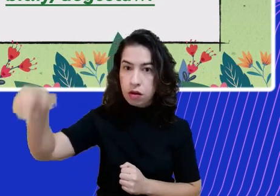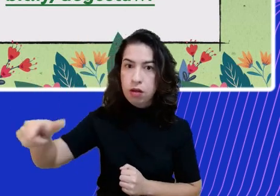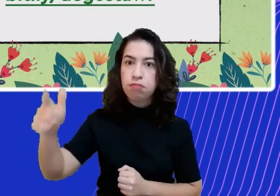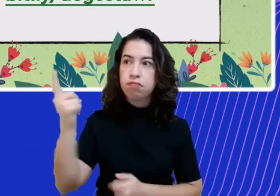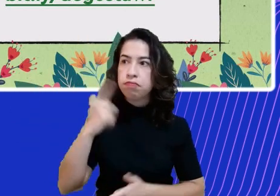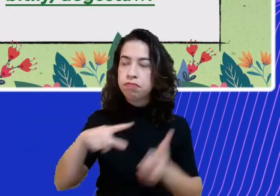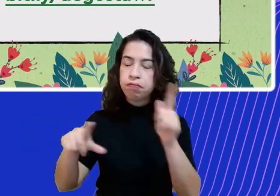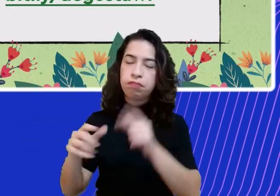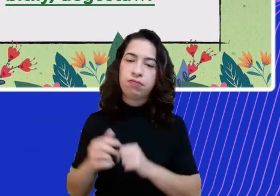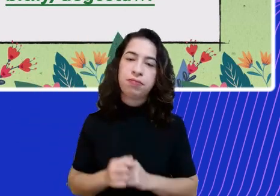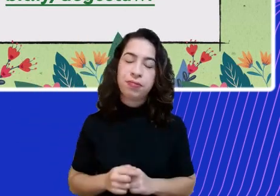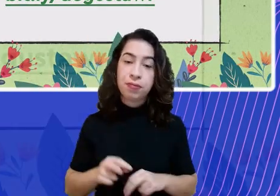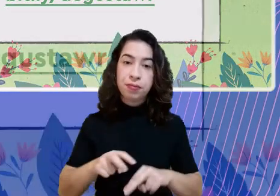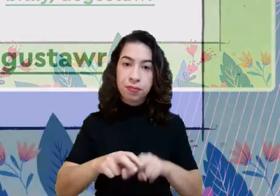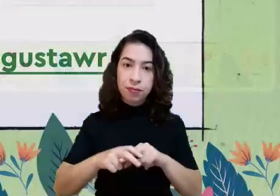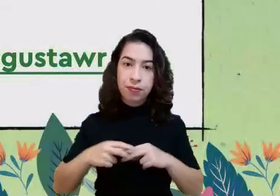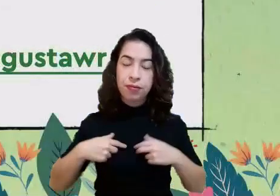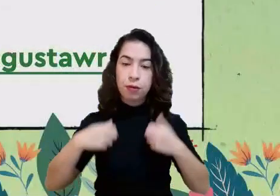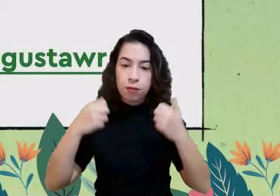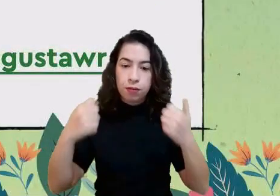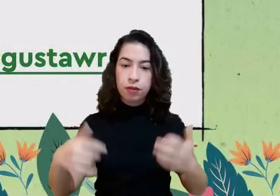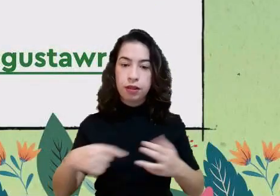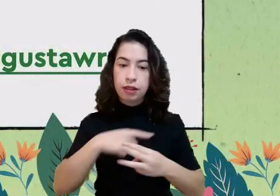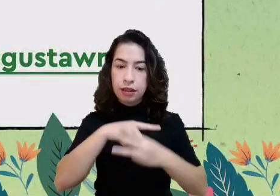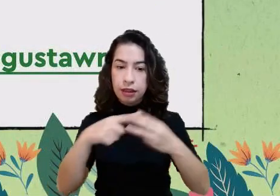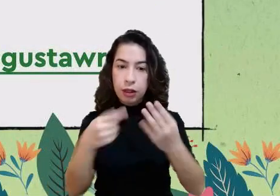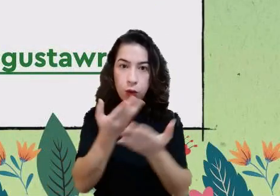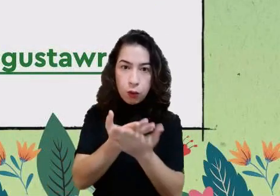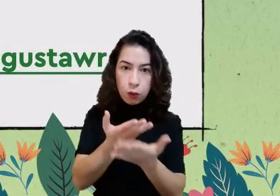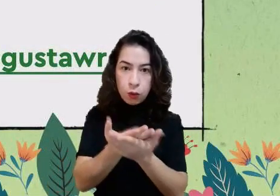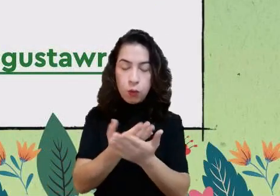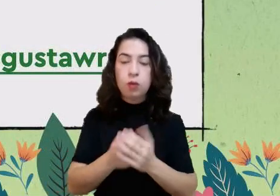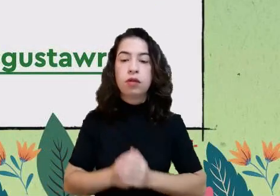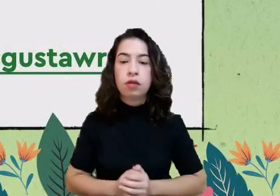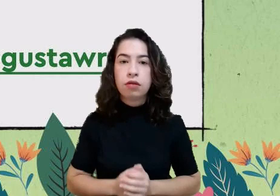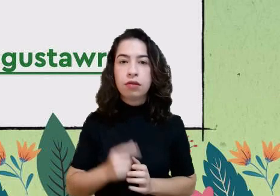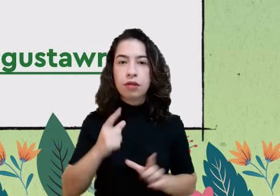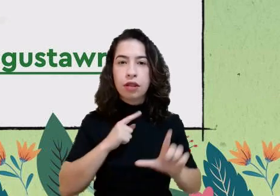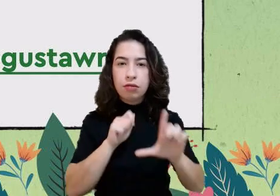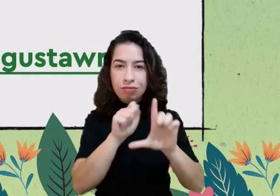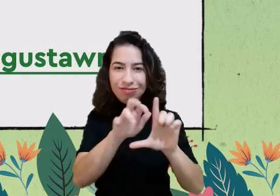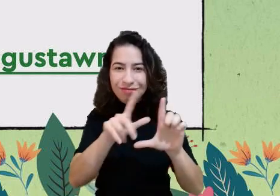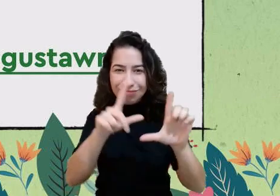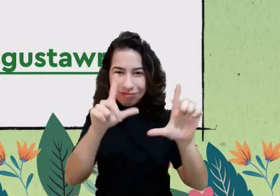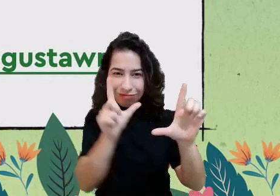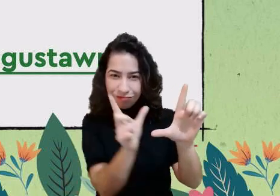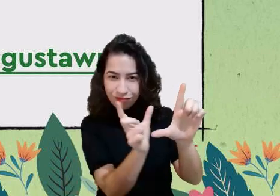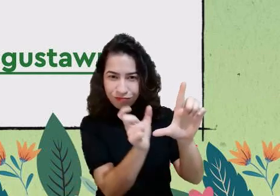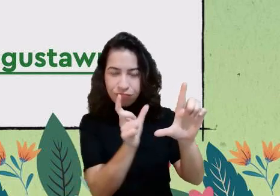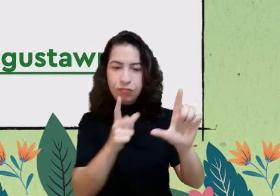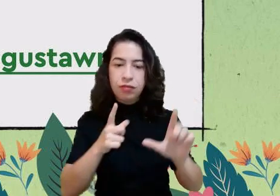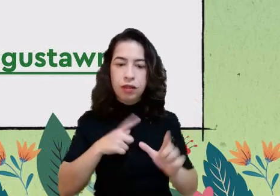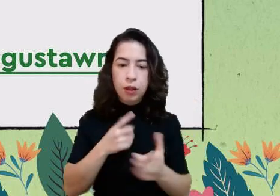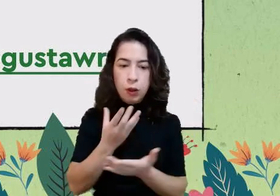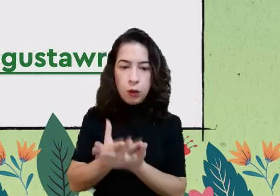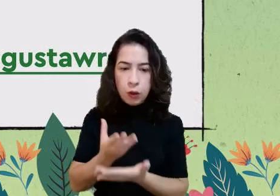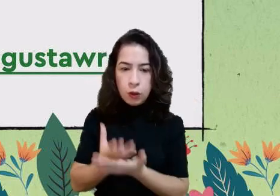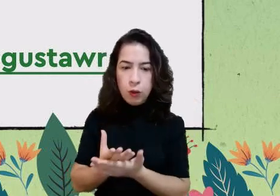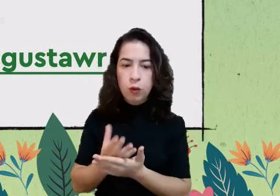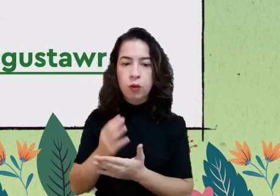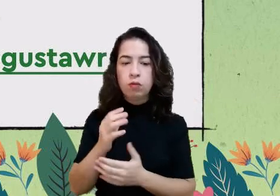I would like to leave this to you, the three studies. You can put the QR code and you're going to have the